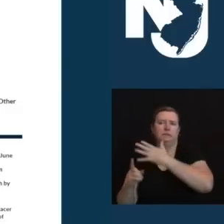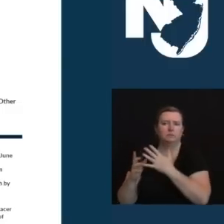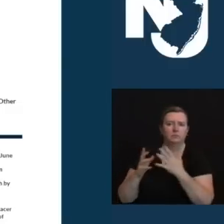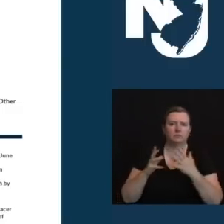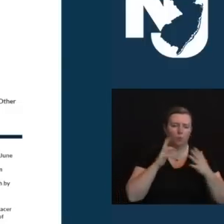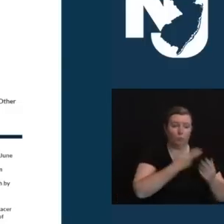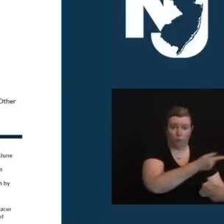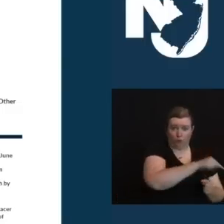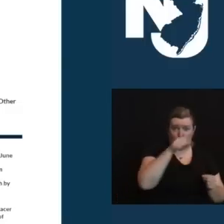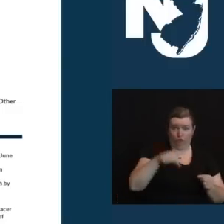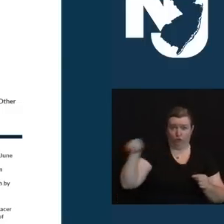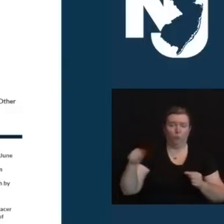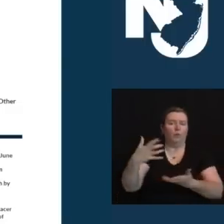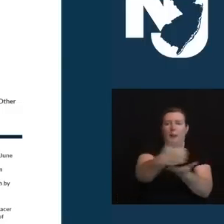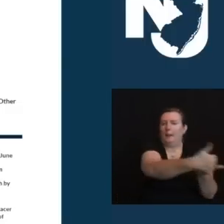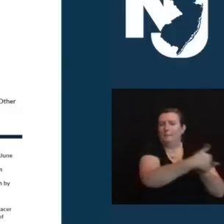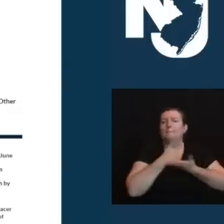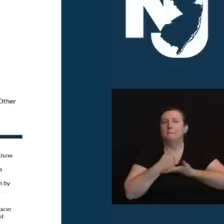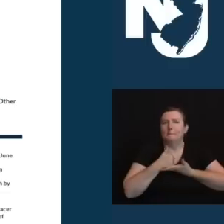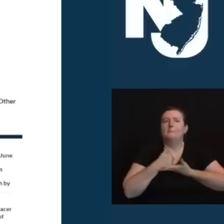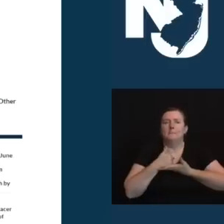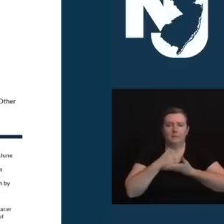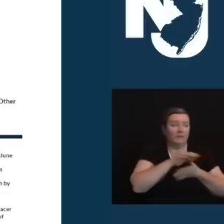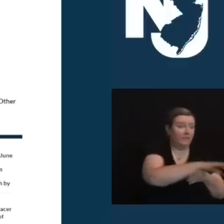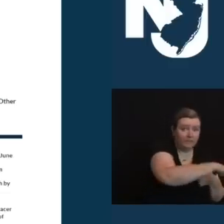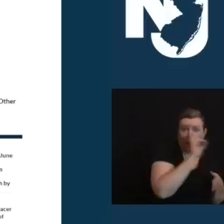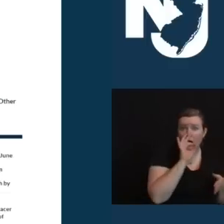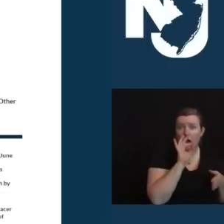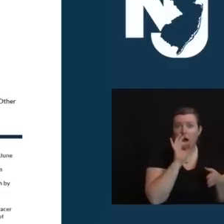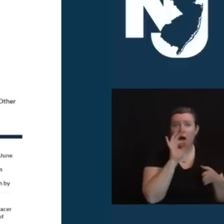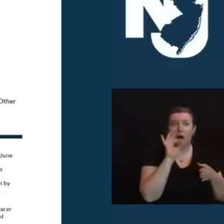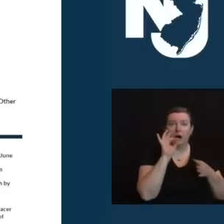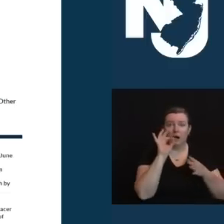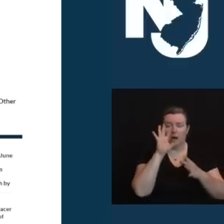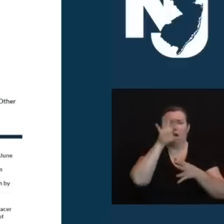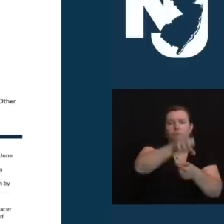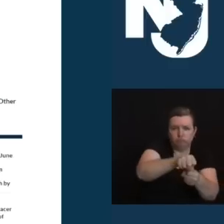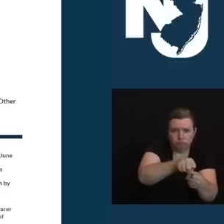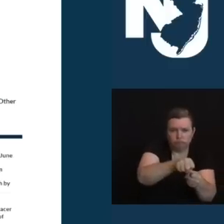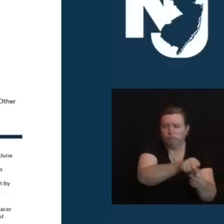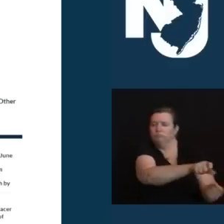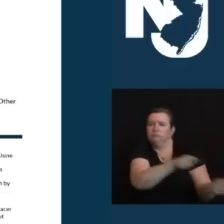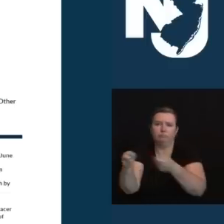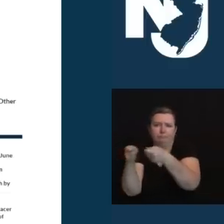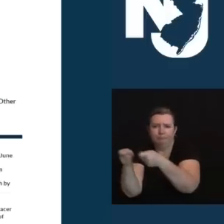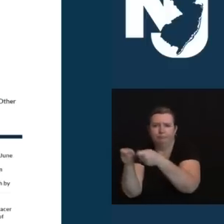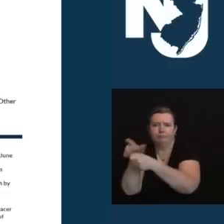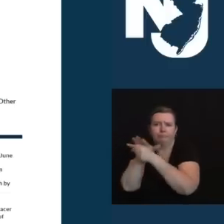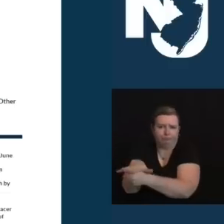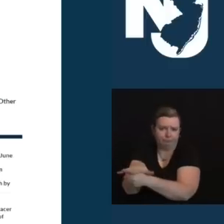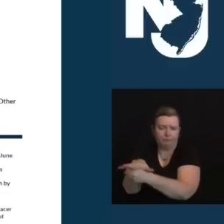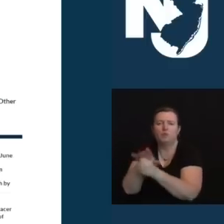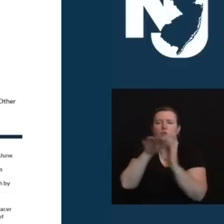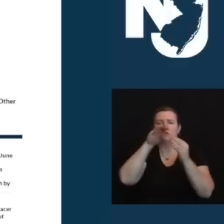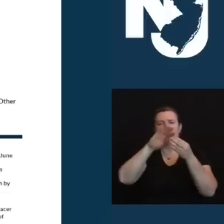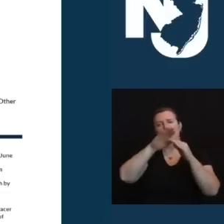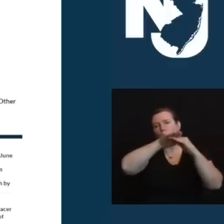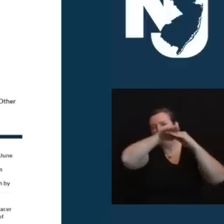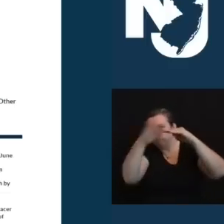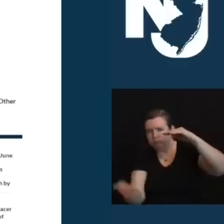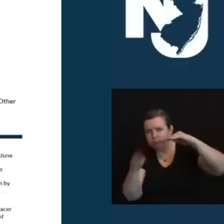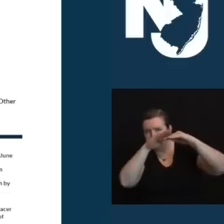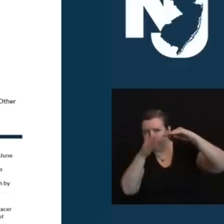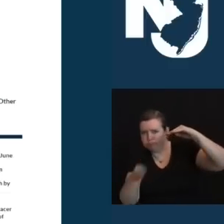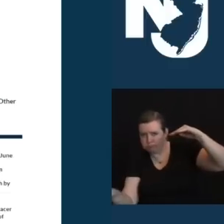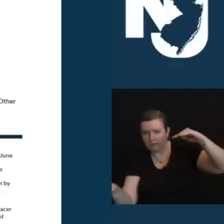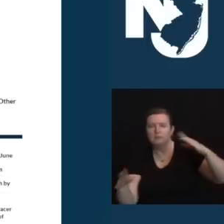expectation is we can spot it, surround it, isolate it, and drive it back into the ground. Those are assets we literally did not have at